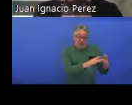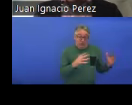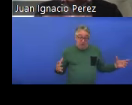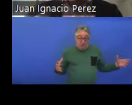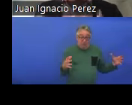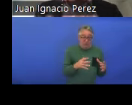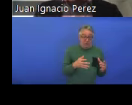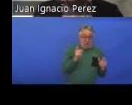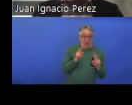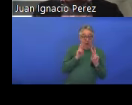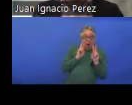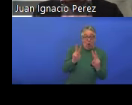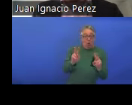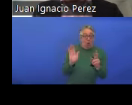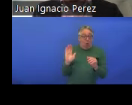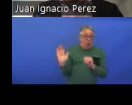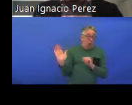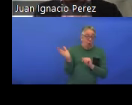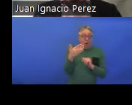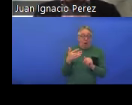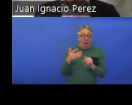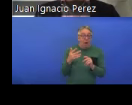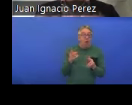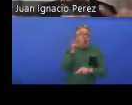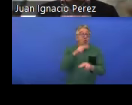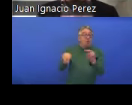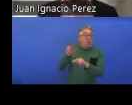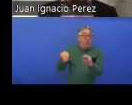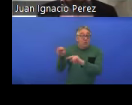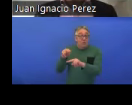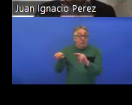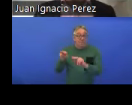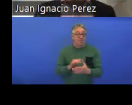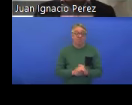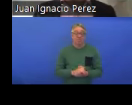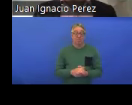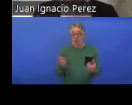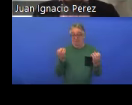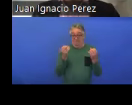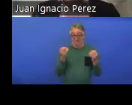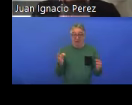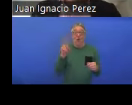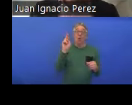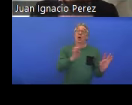reviews, and this document is updated following the update of the many